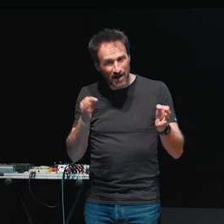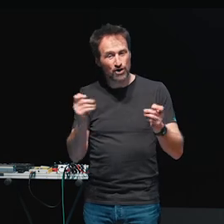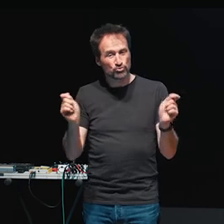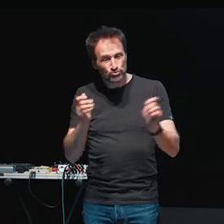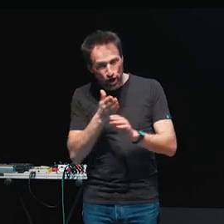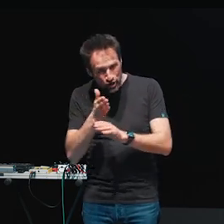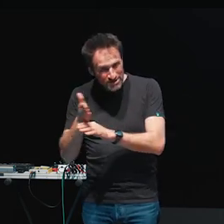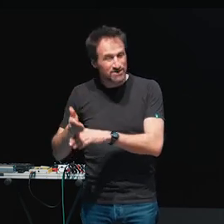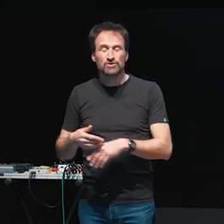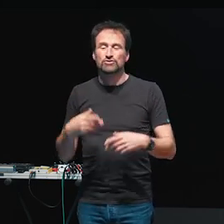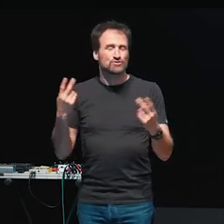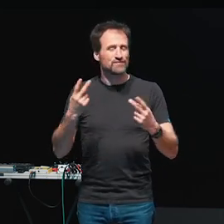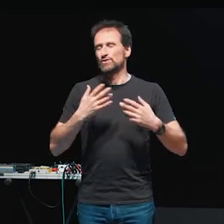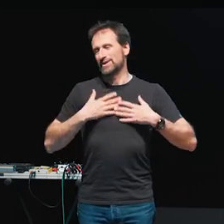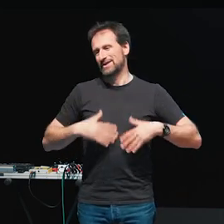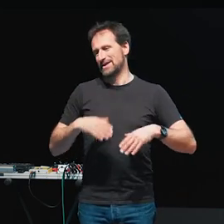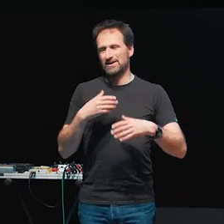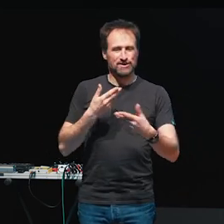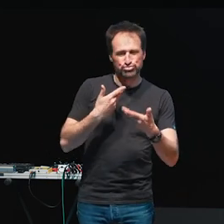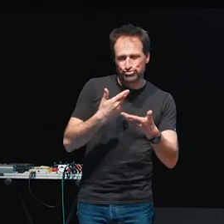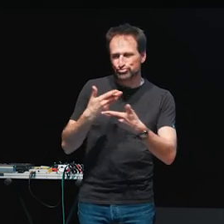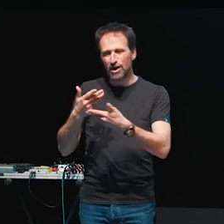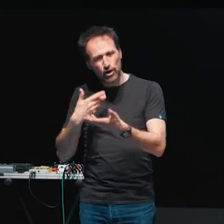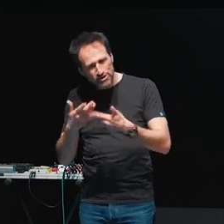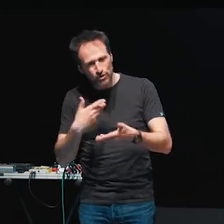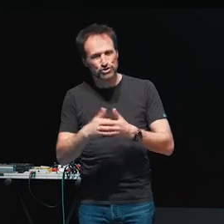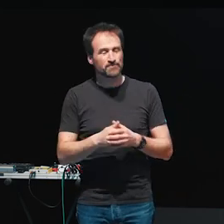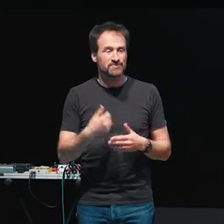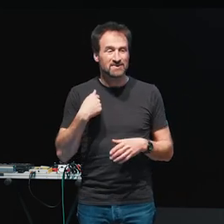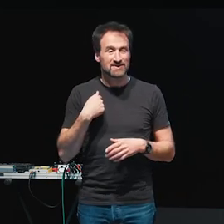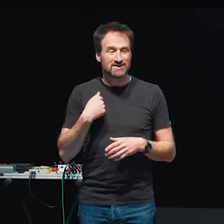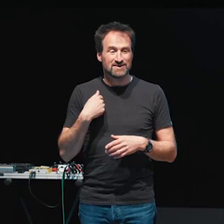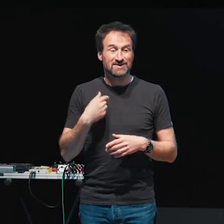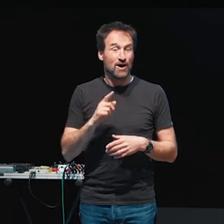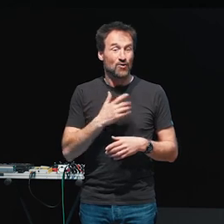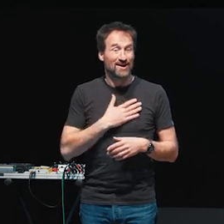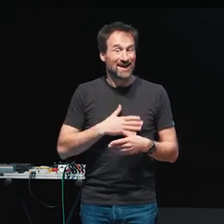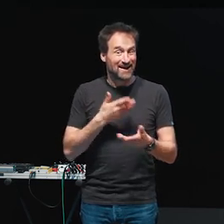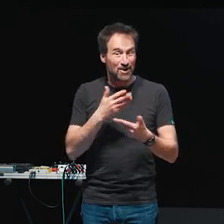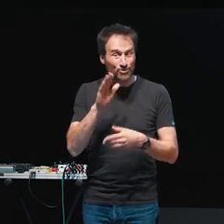to answer any questions or have a conversation with you. I can even have a conversation about food, because I love food.